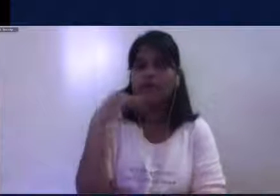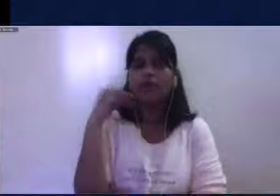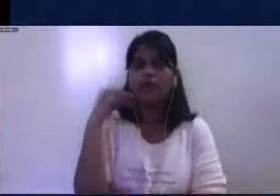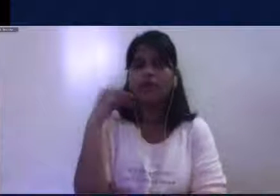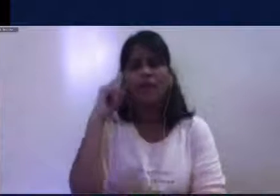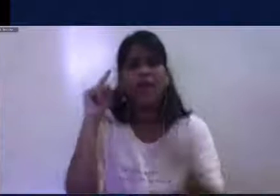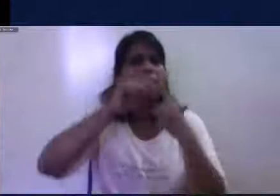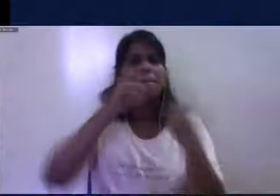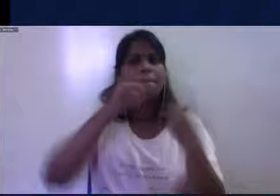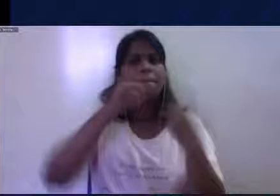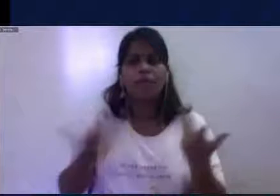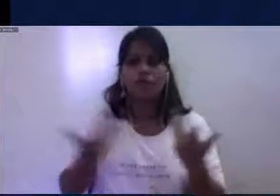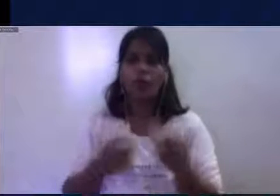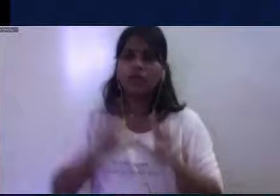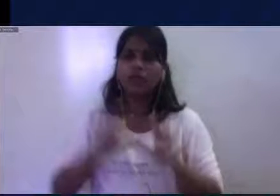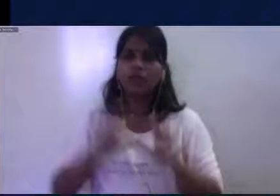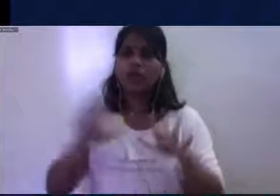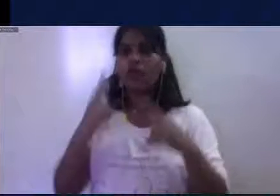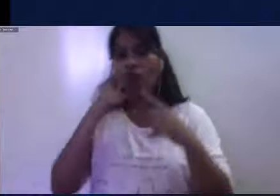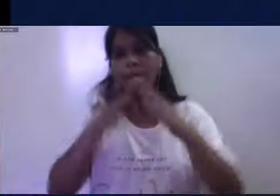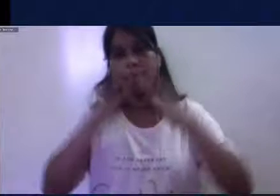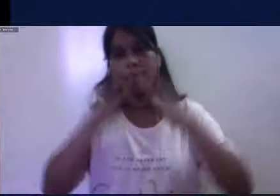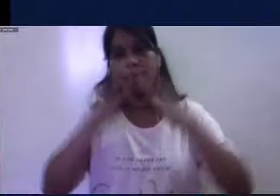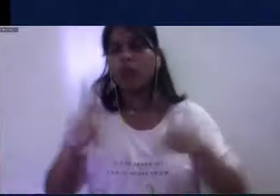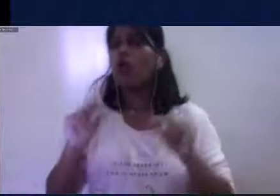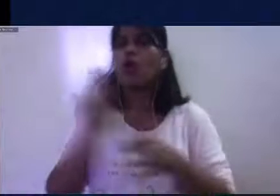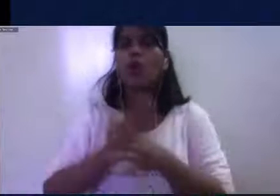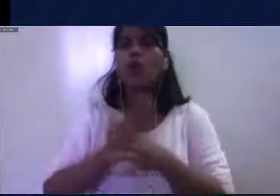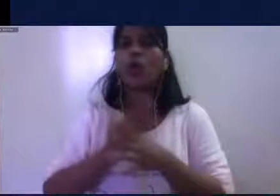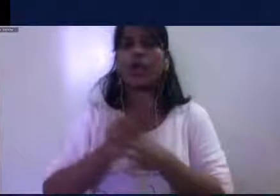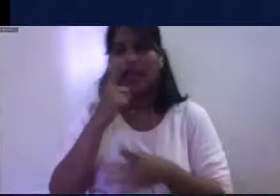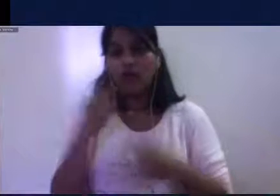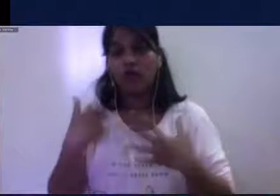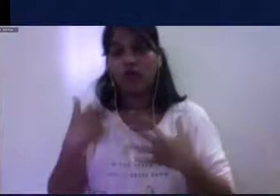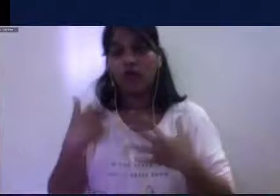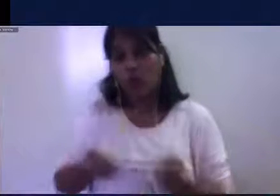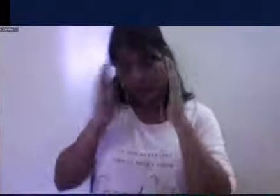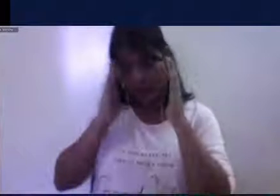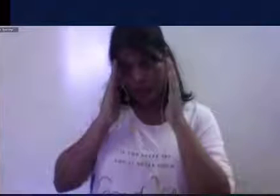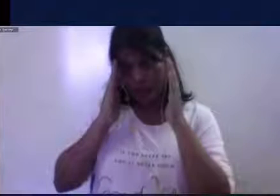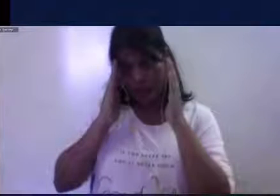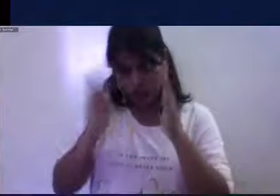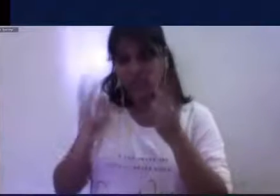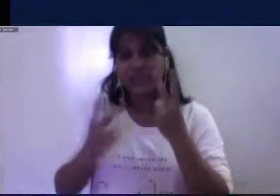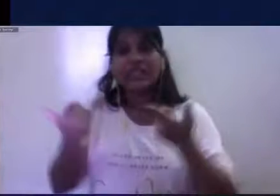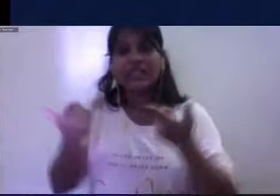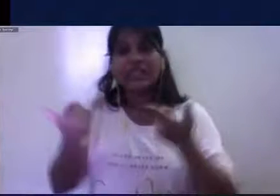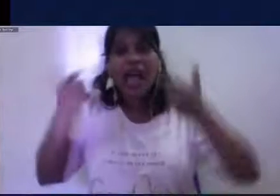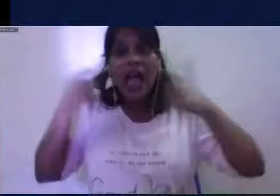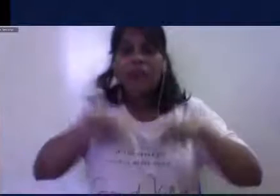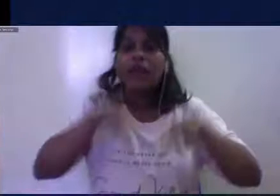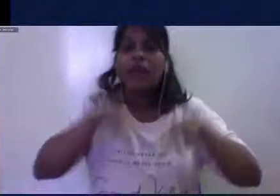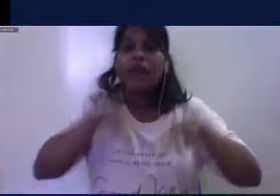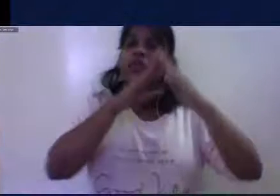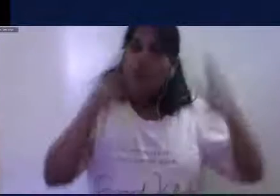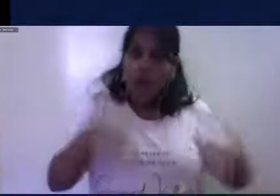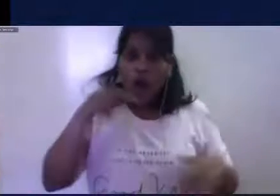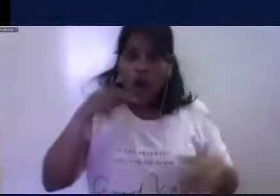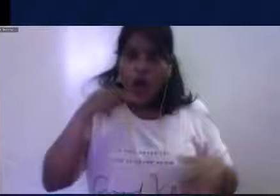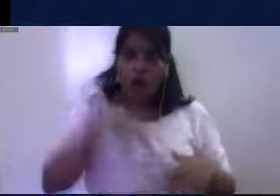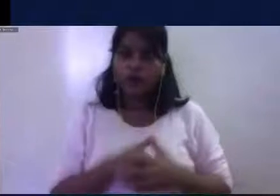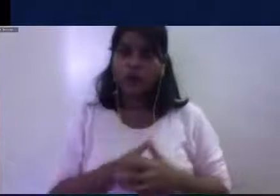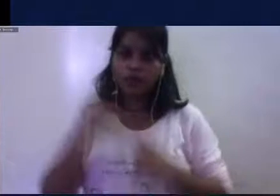we had chosen was housewives, not working ladies, because we wanted to focus on things that happen in the household. So